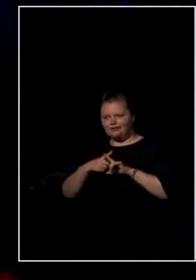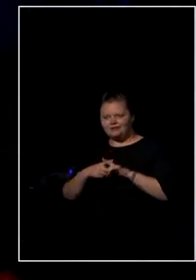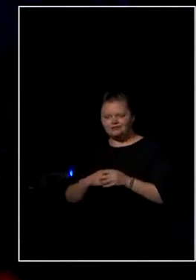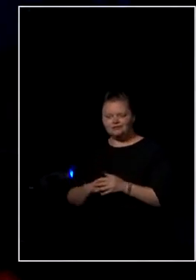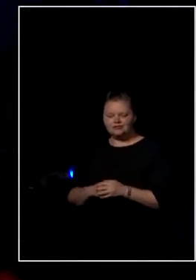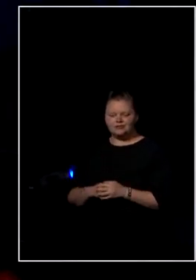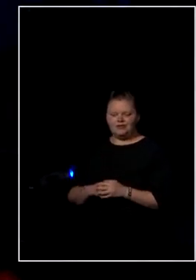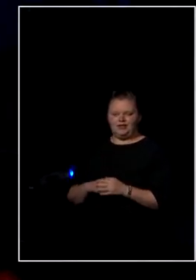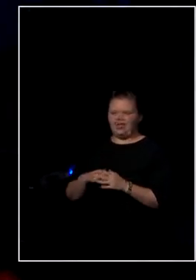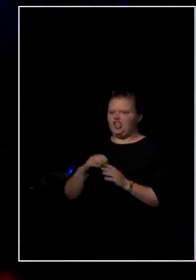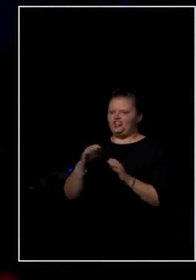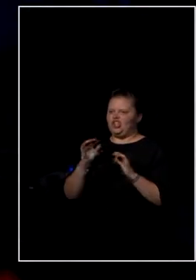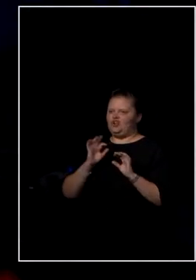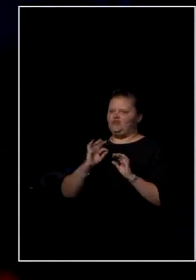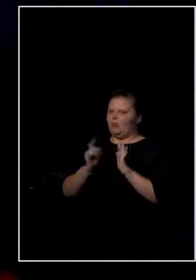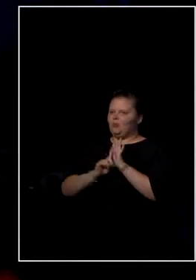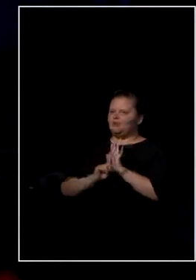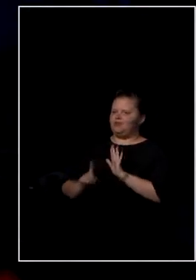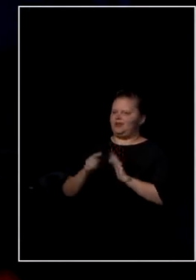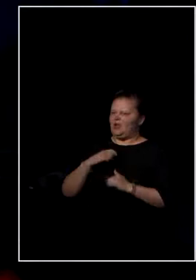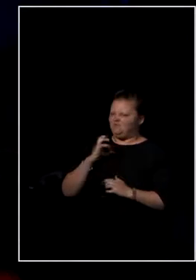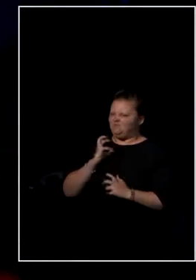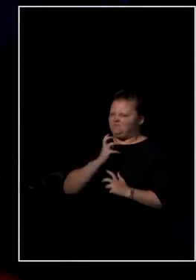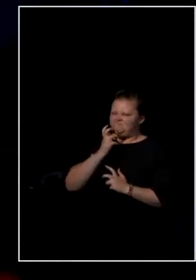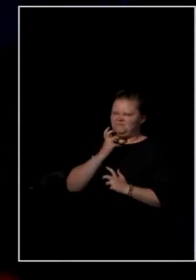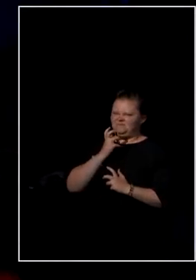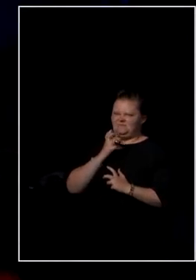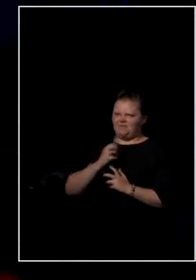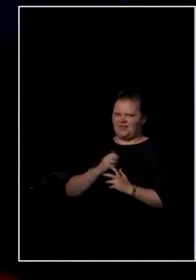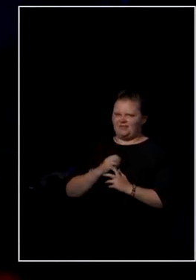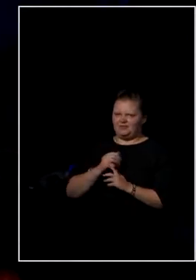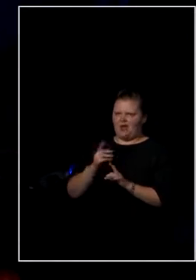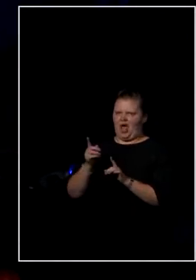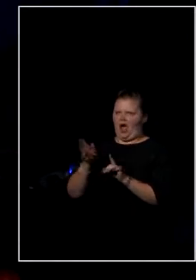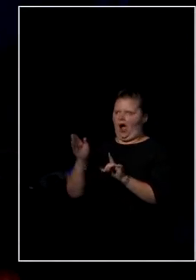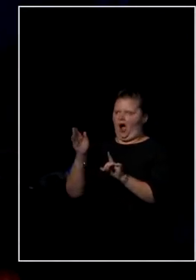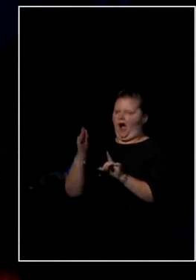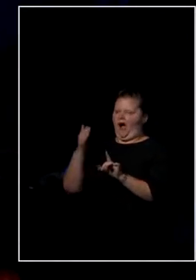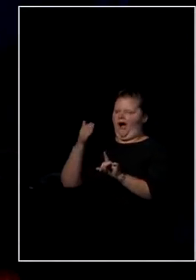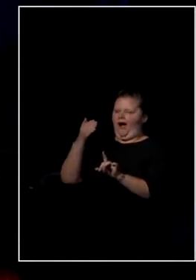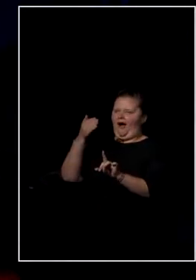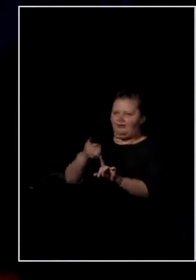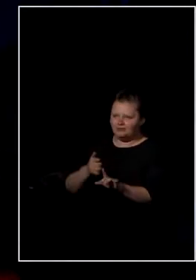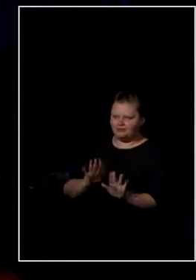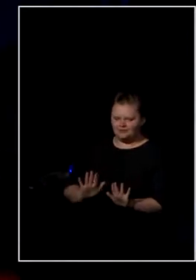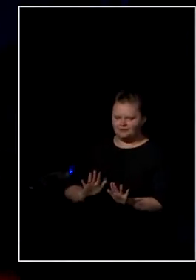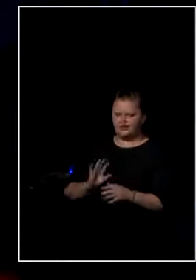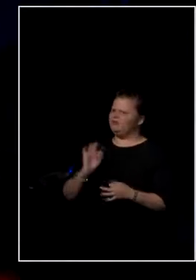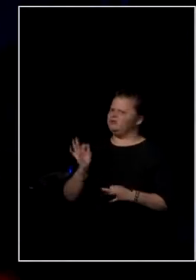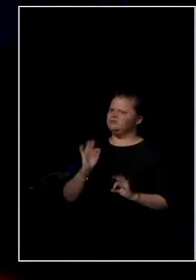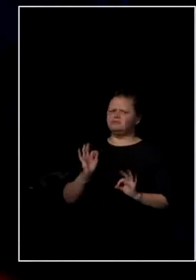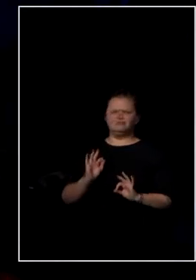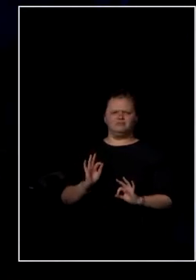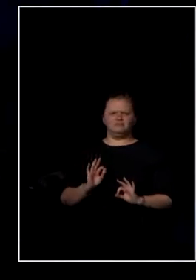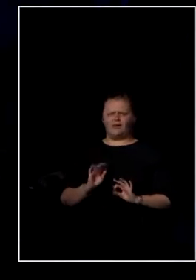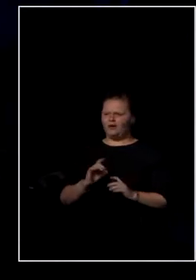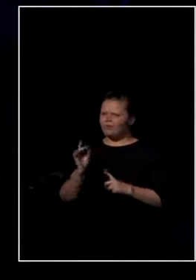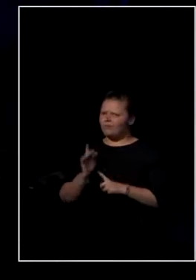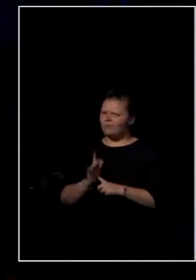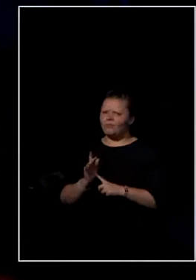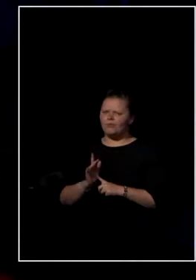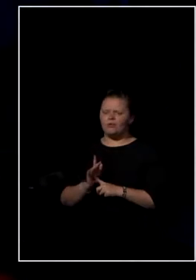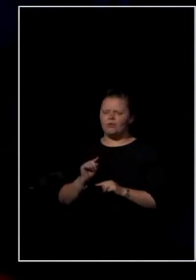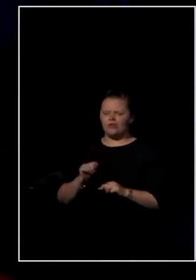wouldn't be represented. That was a long-winded answer I just gave you. No, I think it's such an important part of this, and a